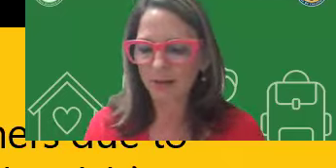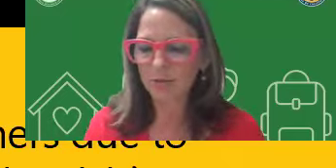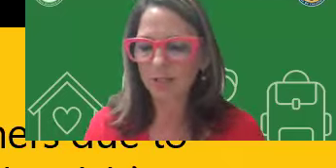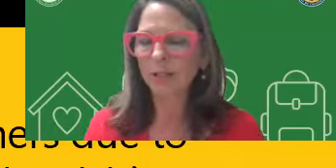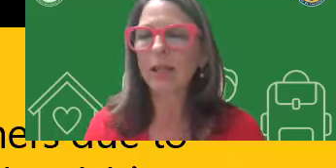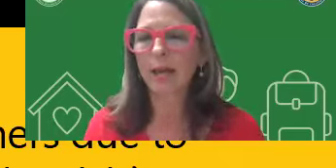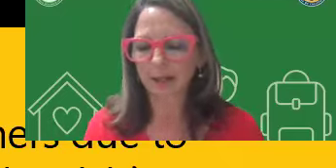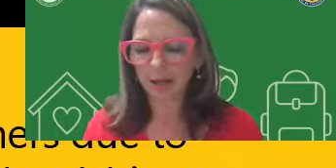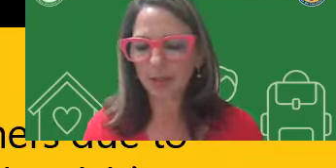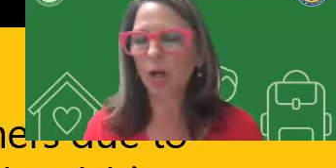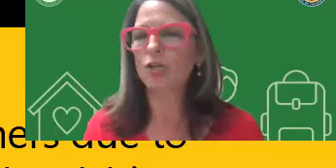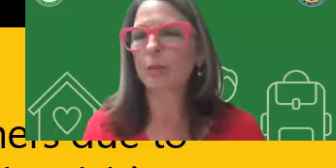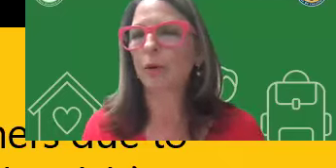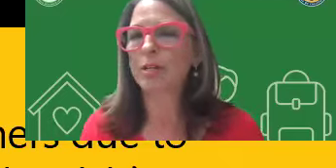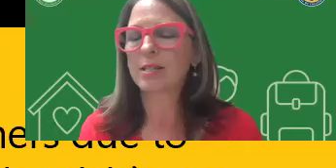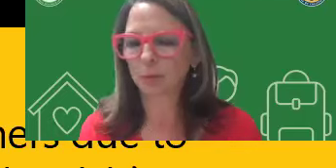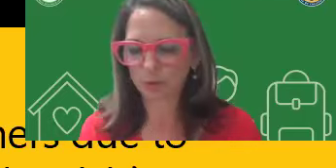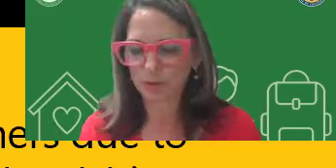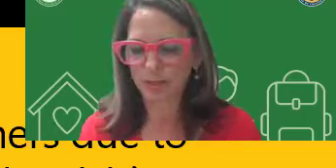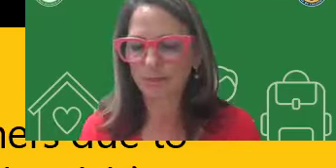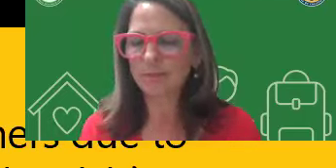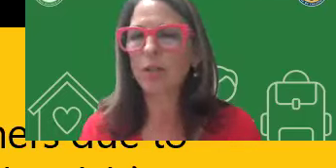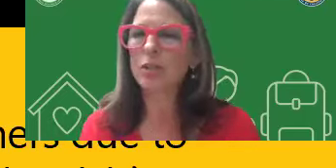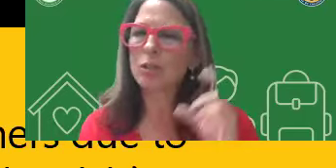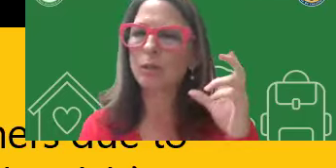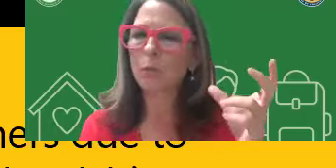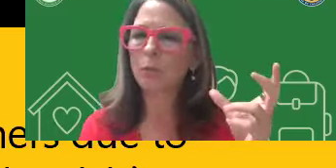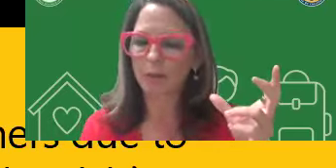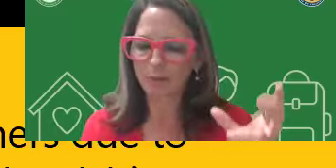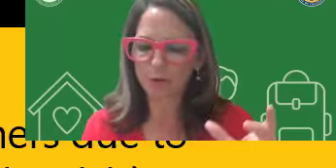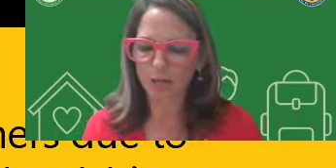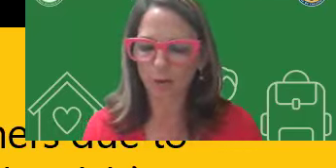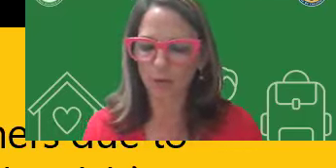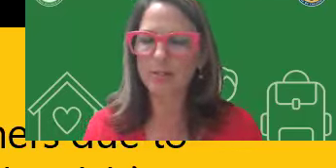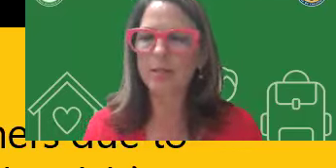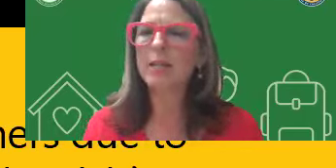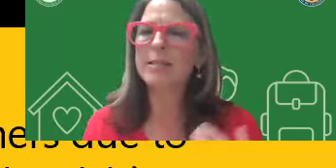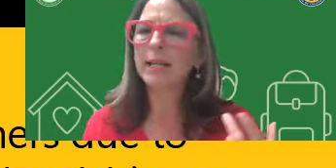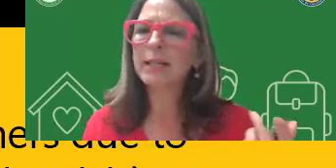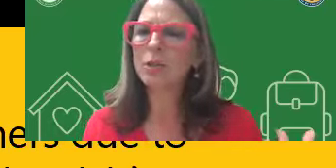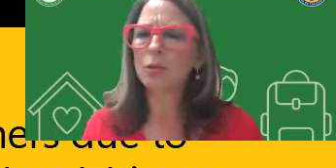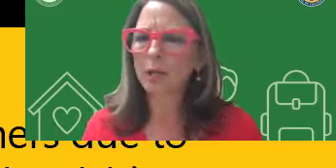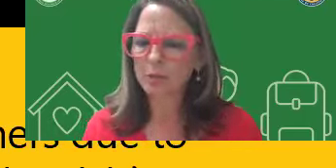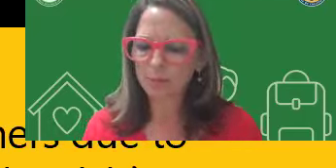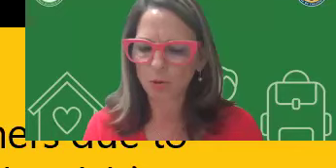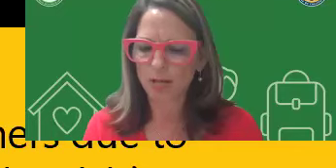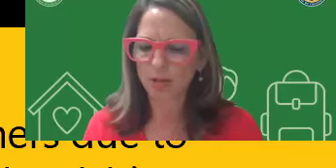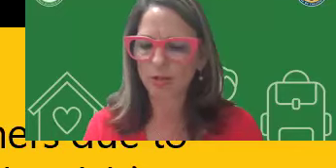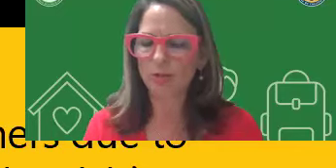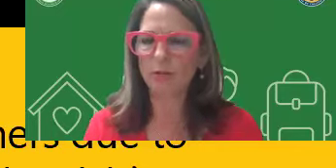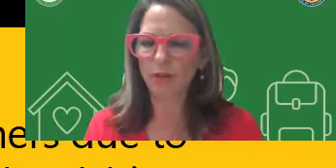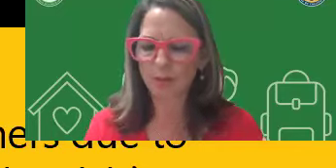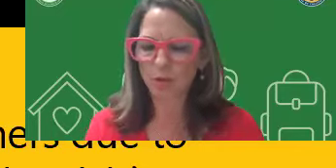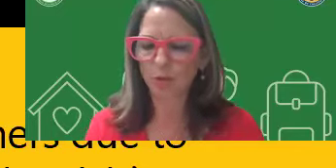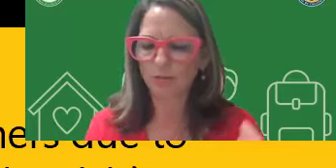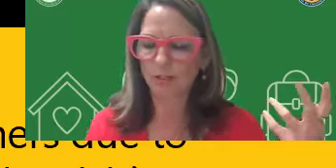a loss of housing, economic hardship, or a similar reason. So that's one of the first categories. The second is hotels and